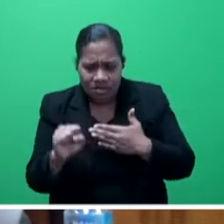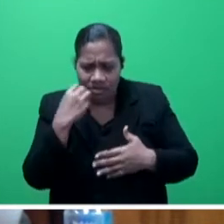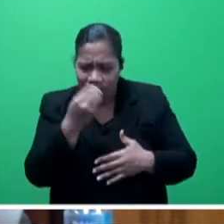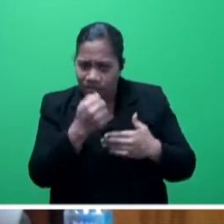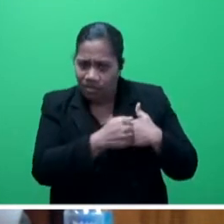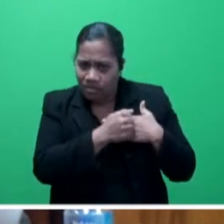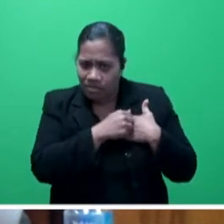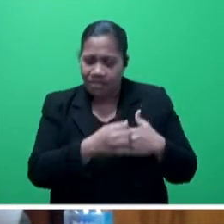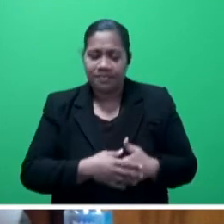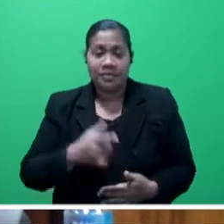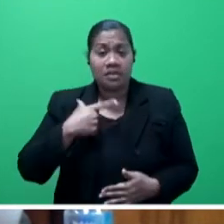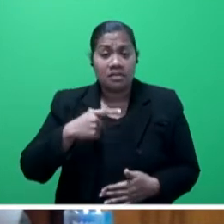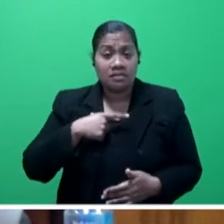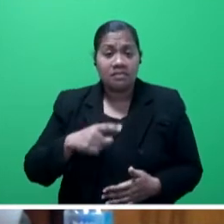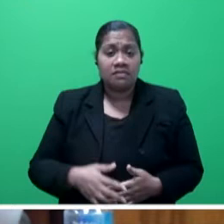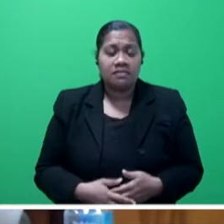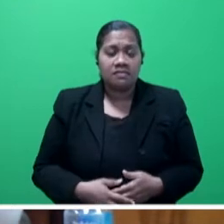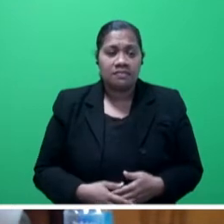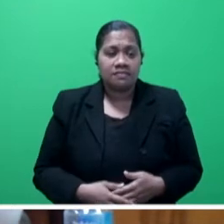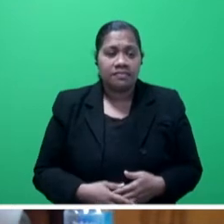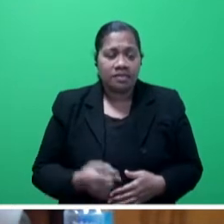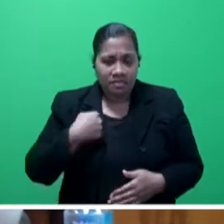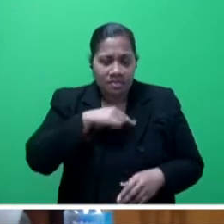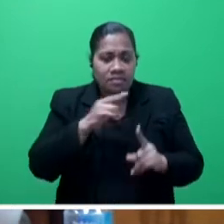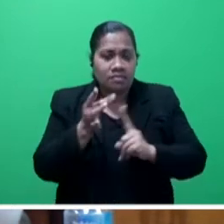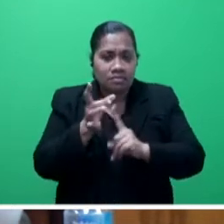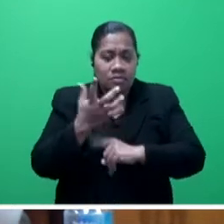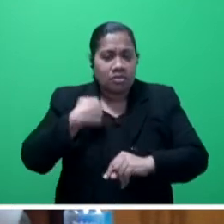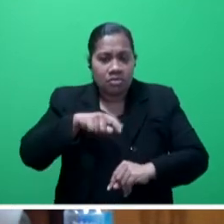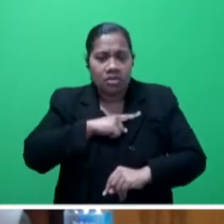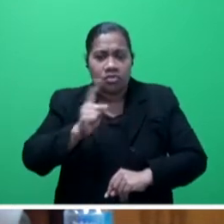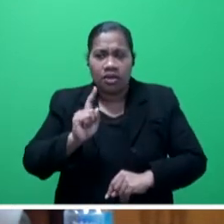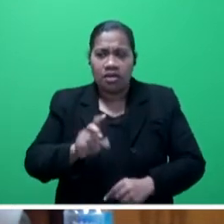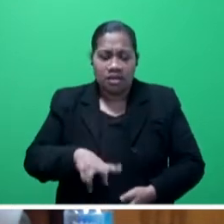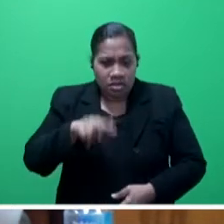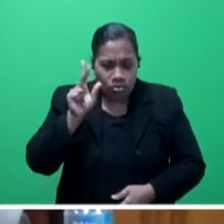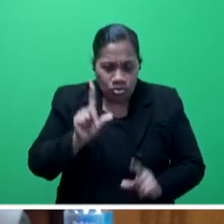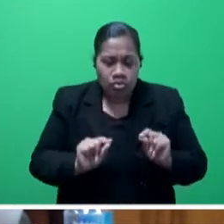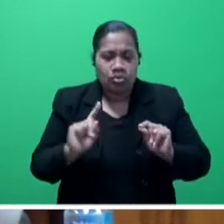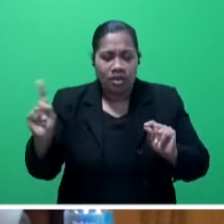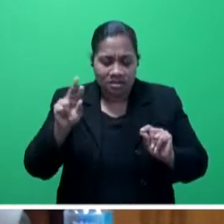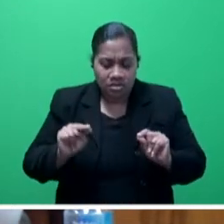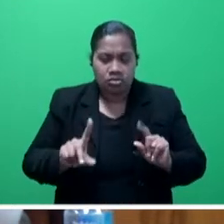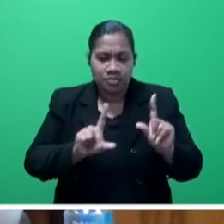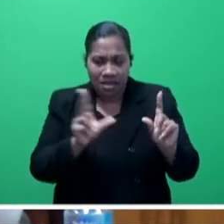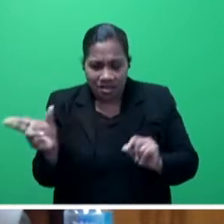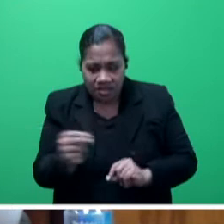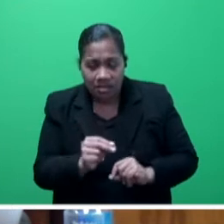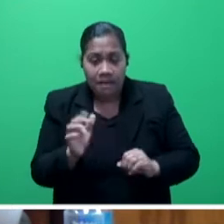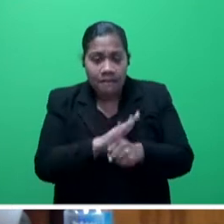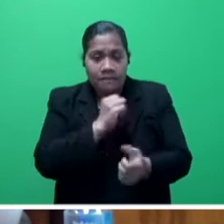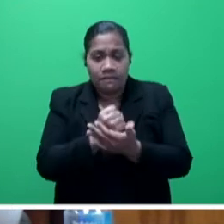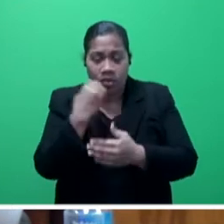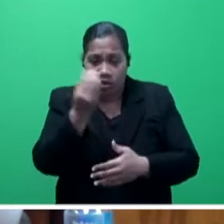therefore, Mr. Speaker said, it is then imperative on us to brace up, do what needs to be done to ensure our food security is not